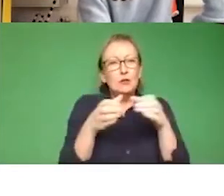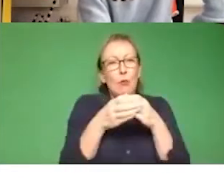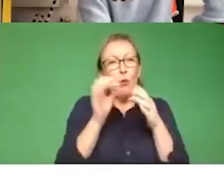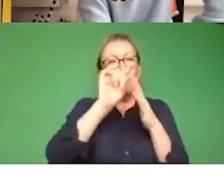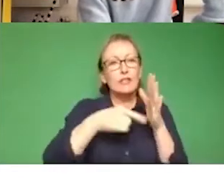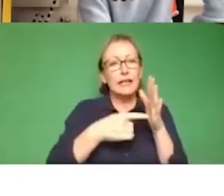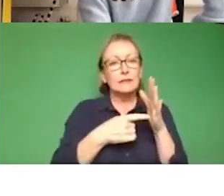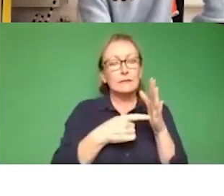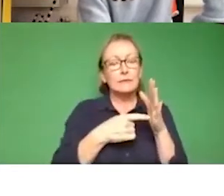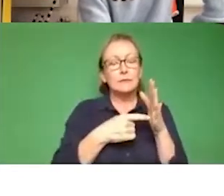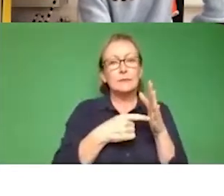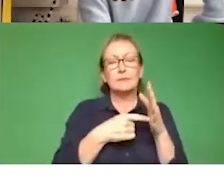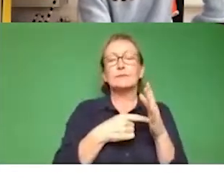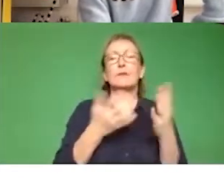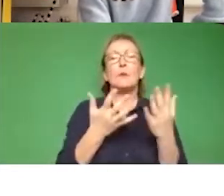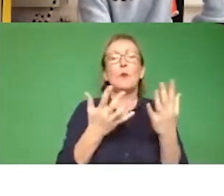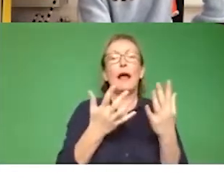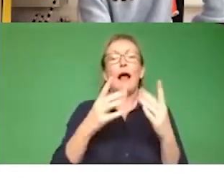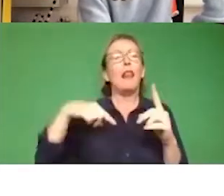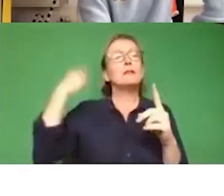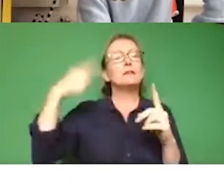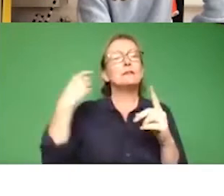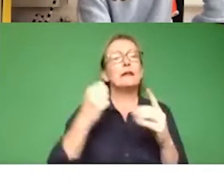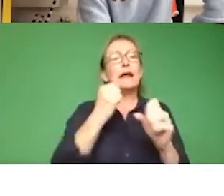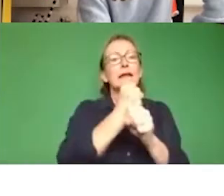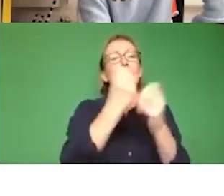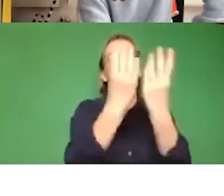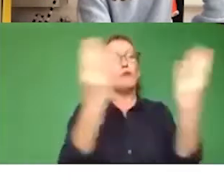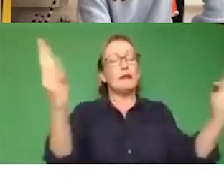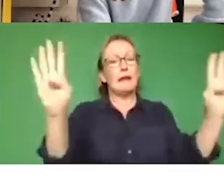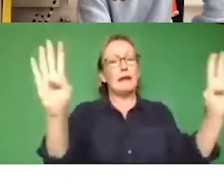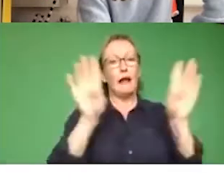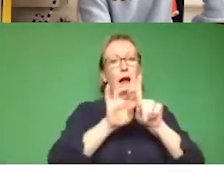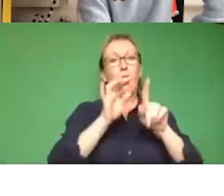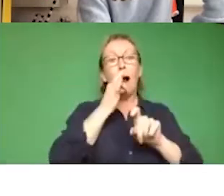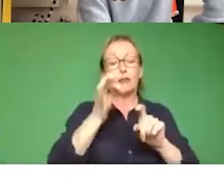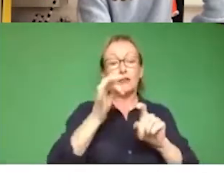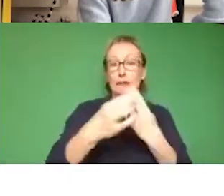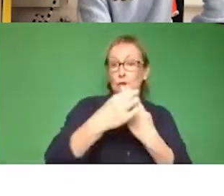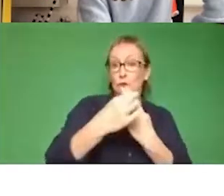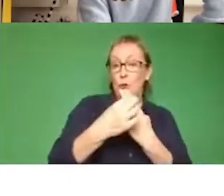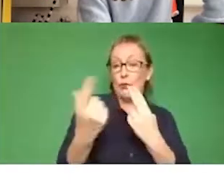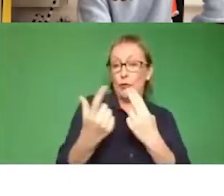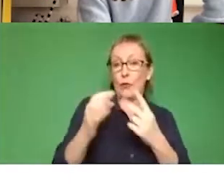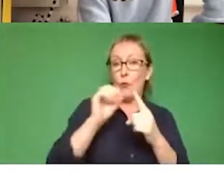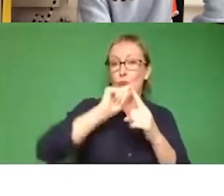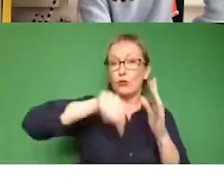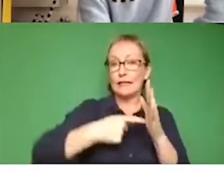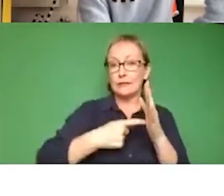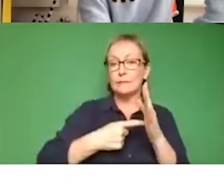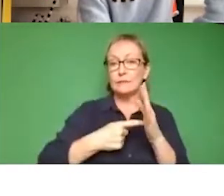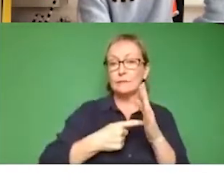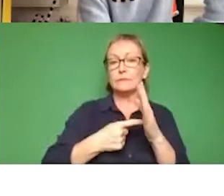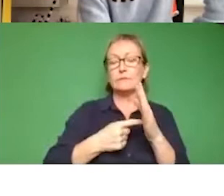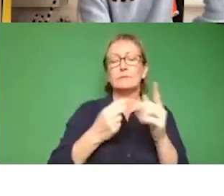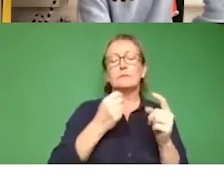in London had asked me to do a project with an artist, and I asked